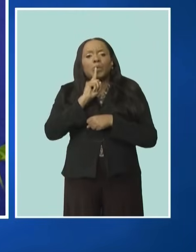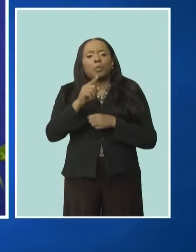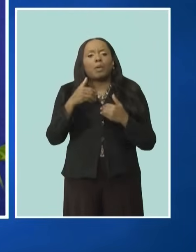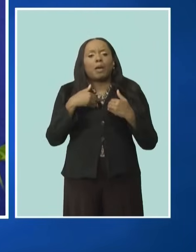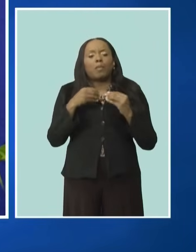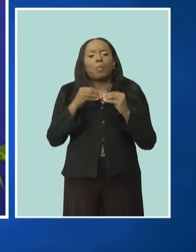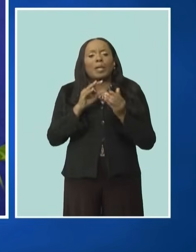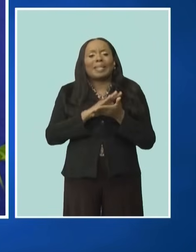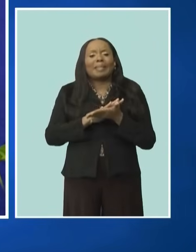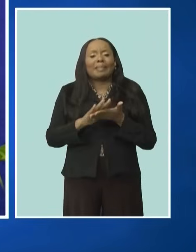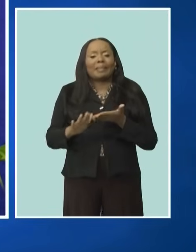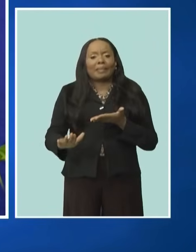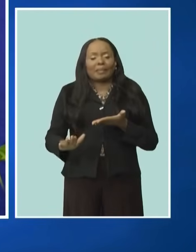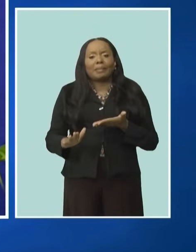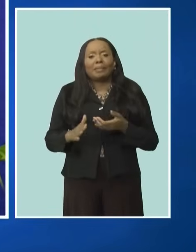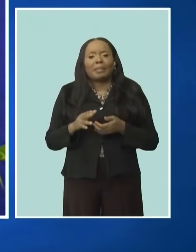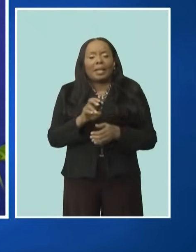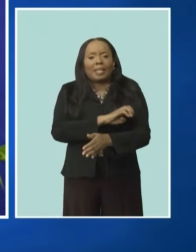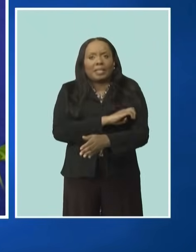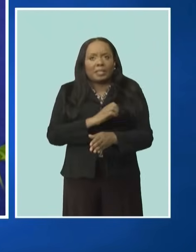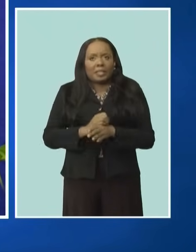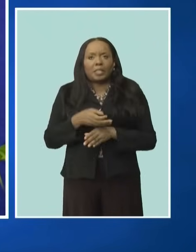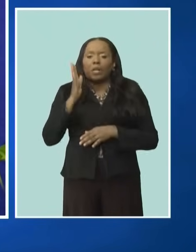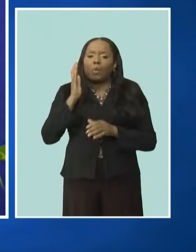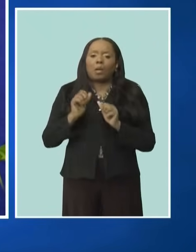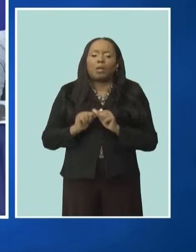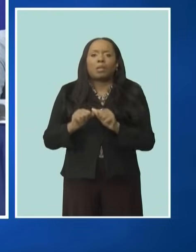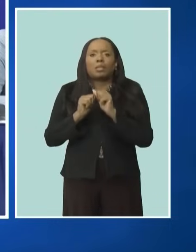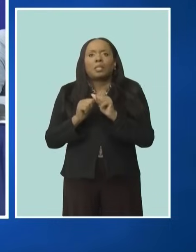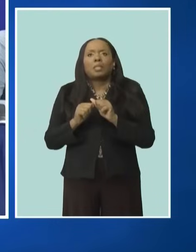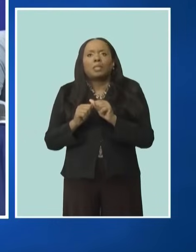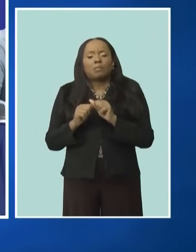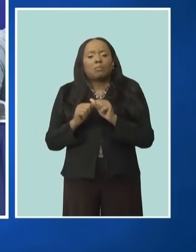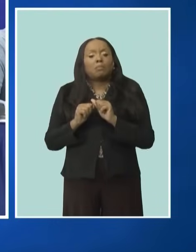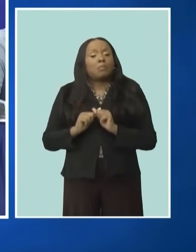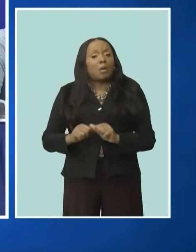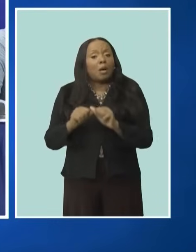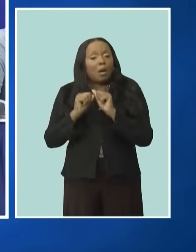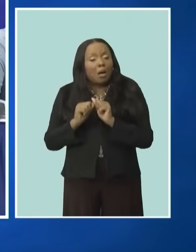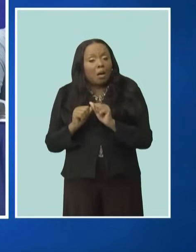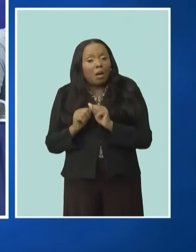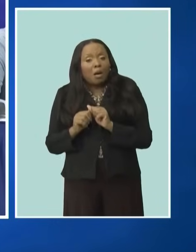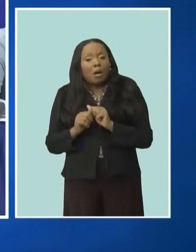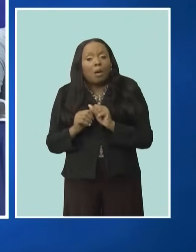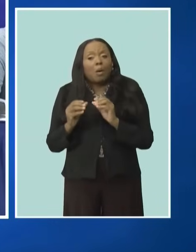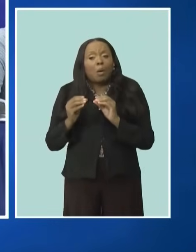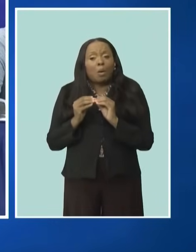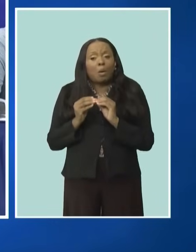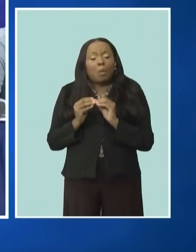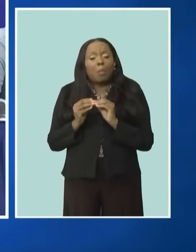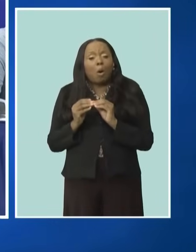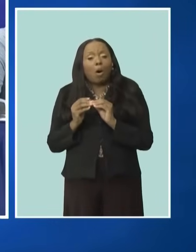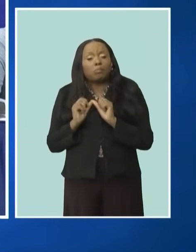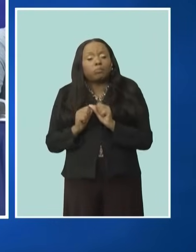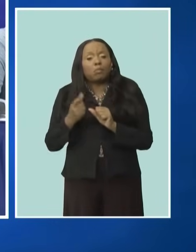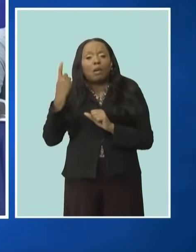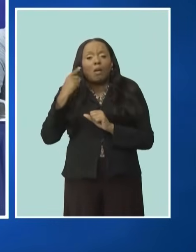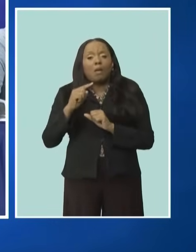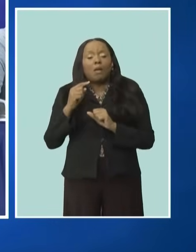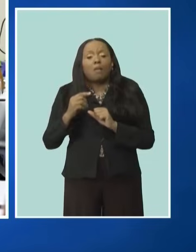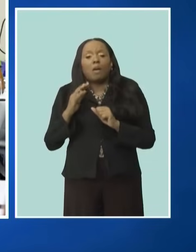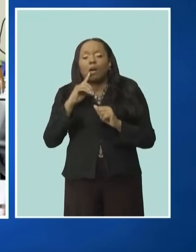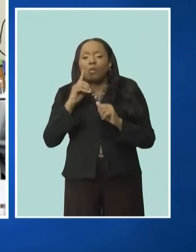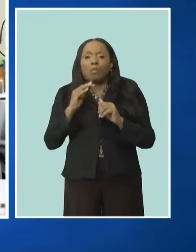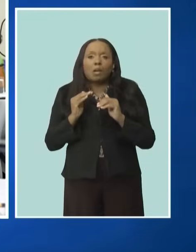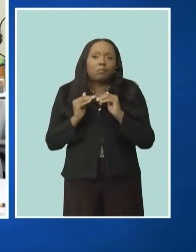strong collaboration will continue. During the morning's exercise, stakeholders called the project a critical aspect of government's